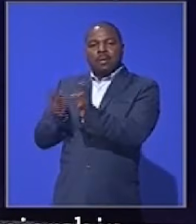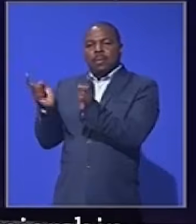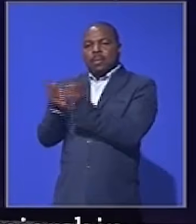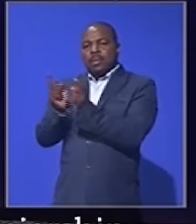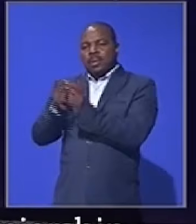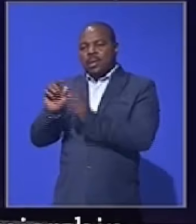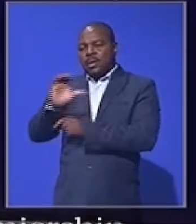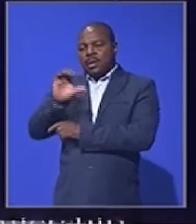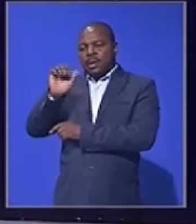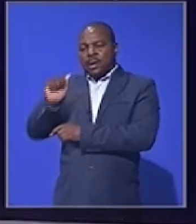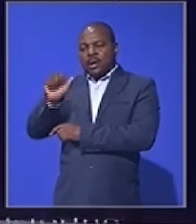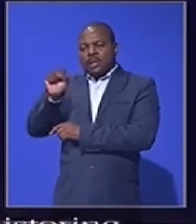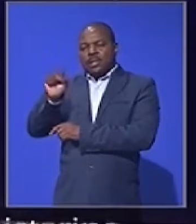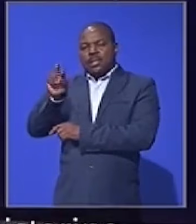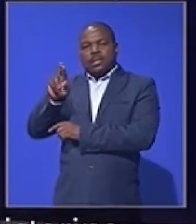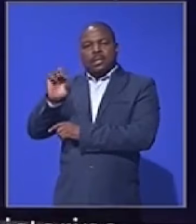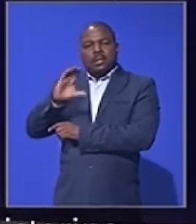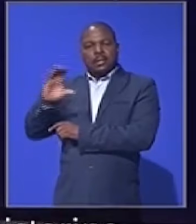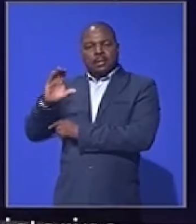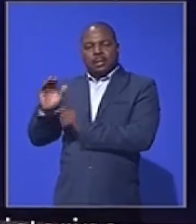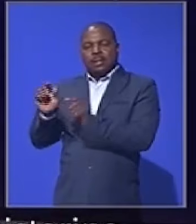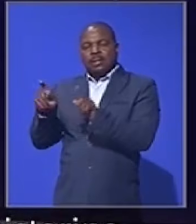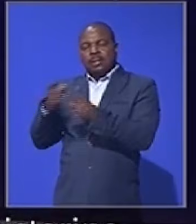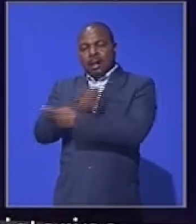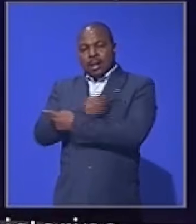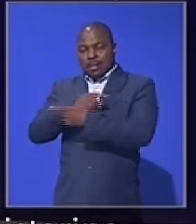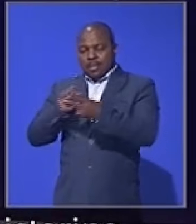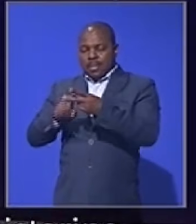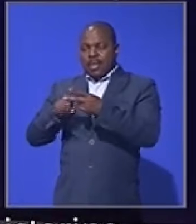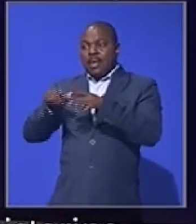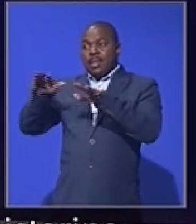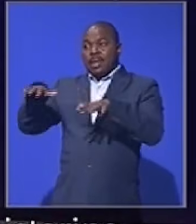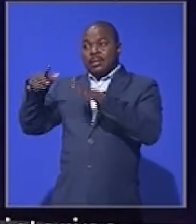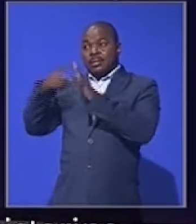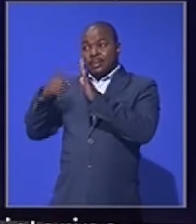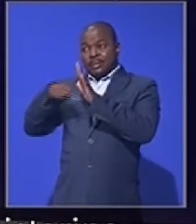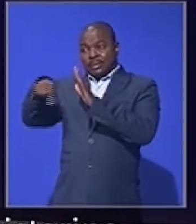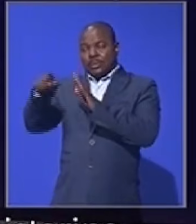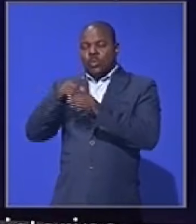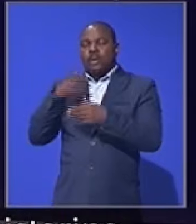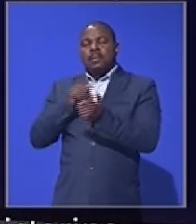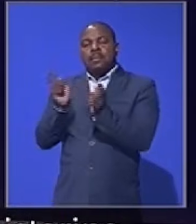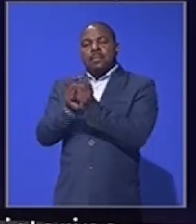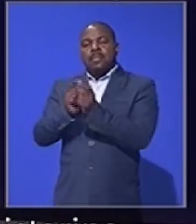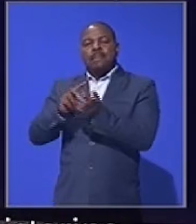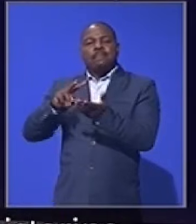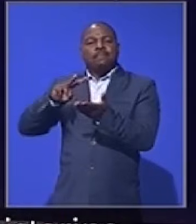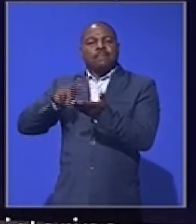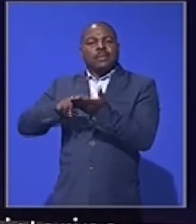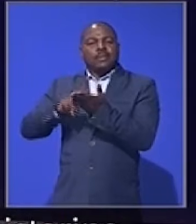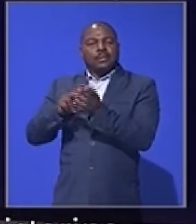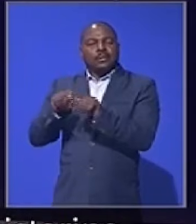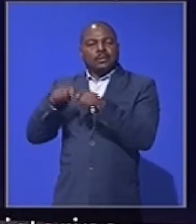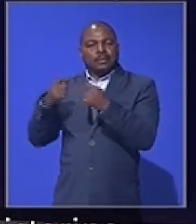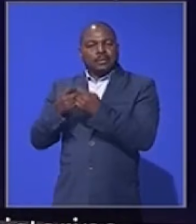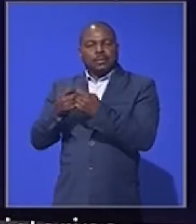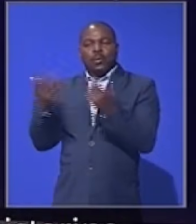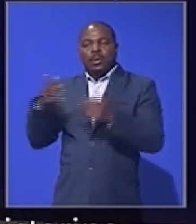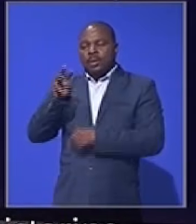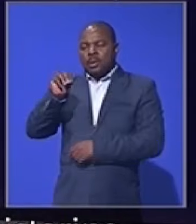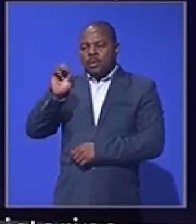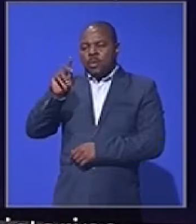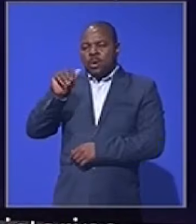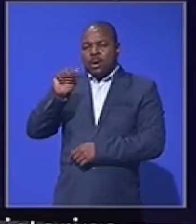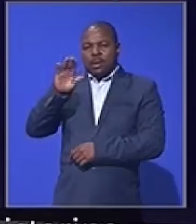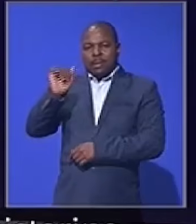Casric Football Club ka di 19 ke papadi ya rena mafelo re tla ba re bapala le Venda Football Club ko Peter Mokaba Stadium ke mo re